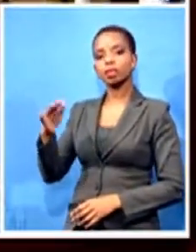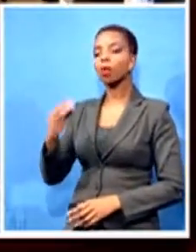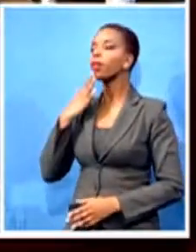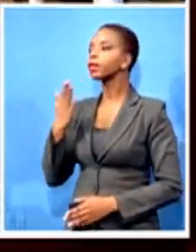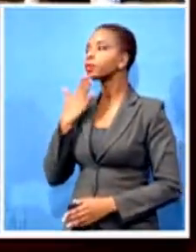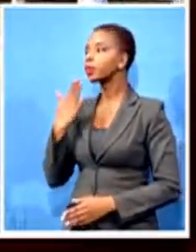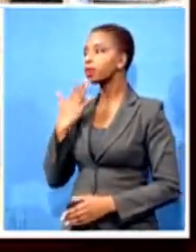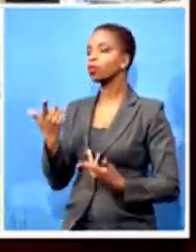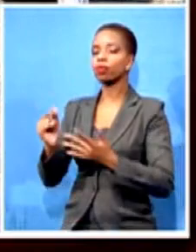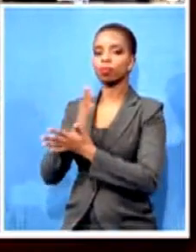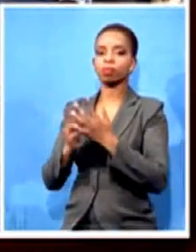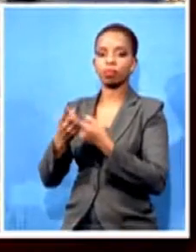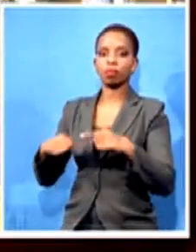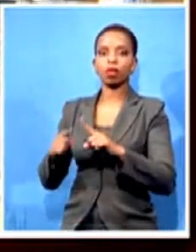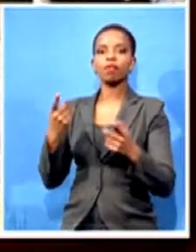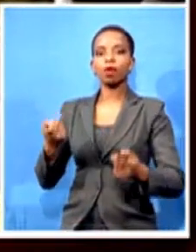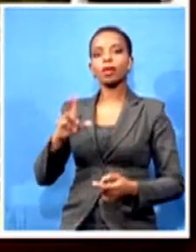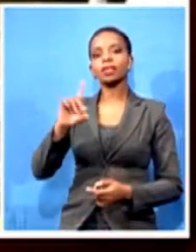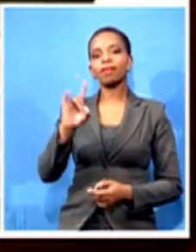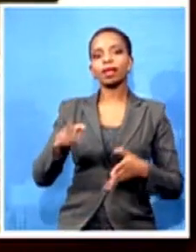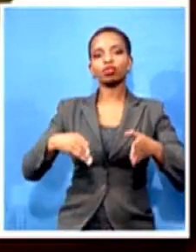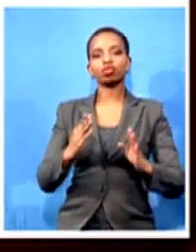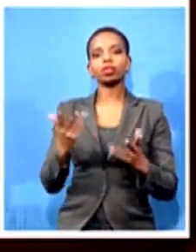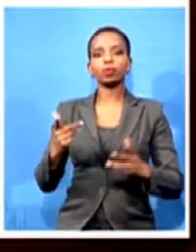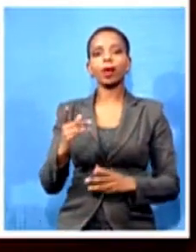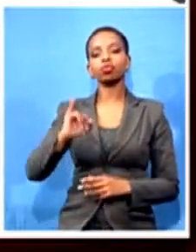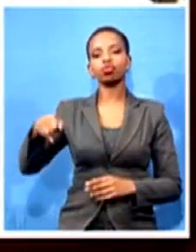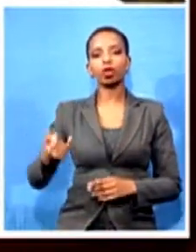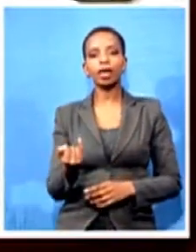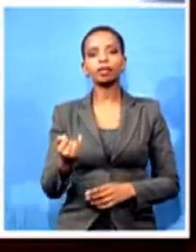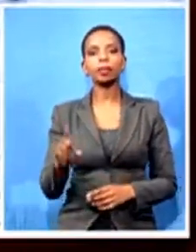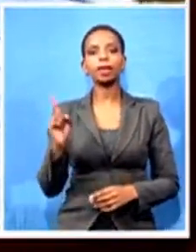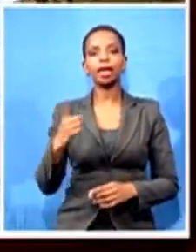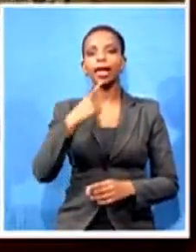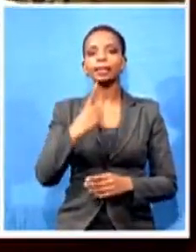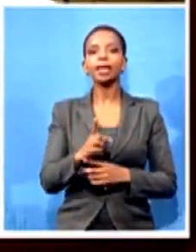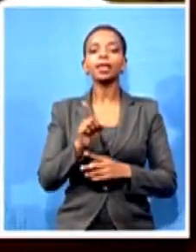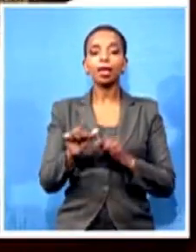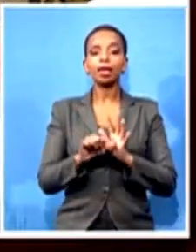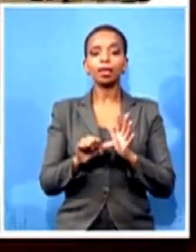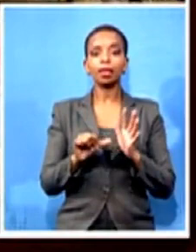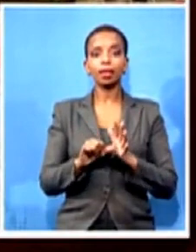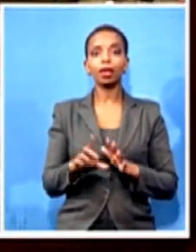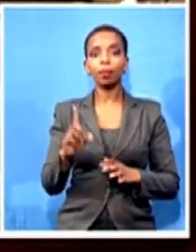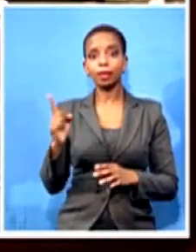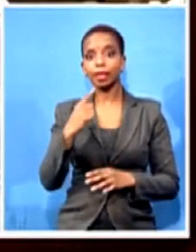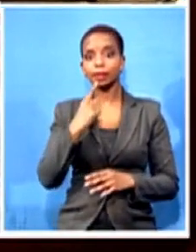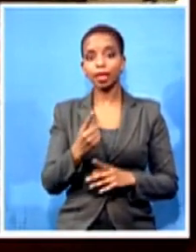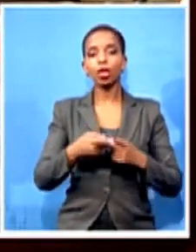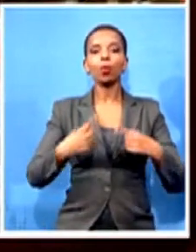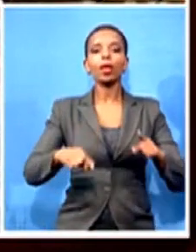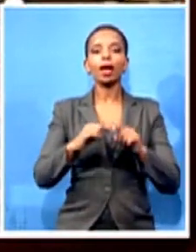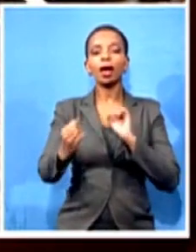Johannesburg CBD. An important story that is, and particularly, as you said, Nosipho, with winter approaching, that's where a lot of people will be trying to stock up